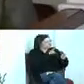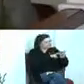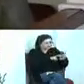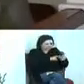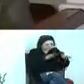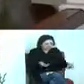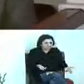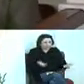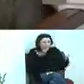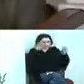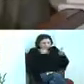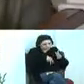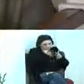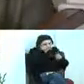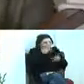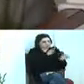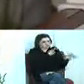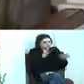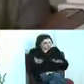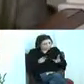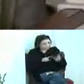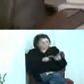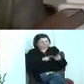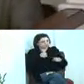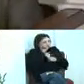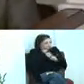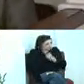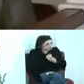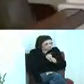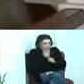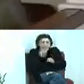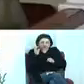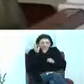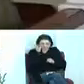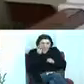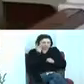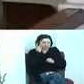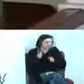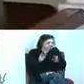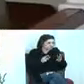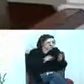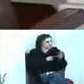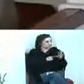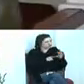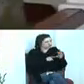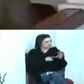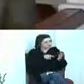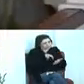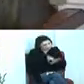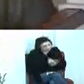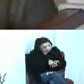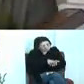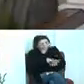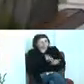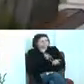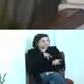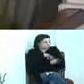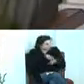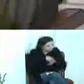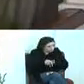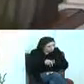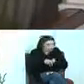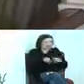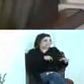raised the dead. You made the blind to see. You made the lame to walk. You walked on